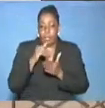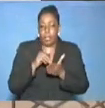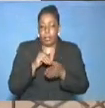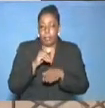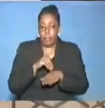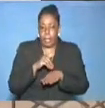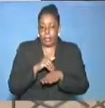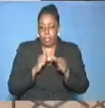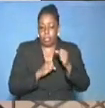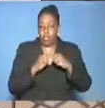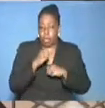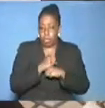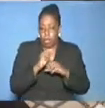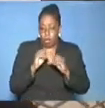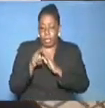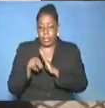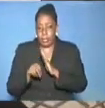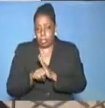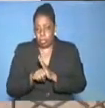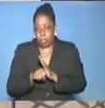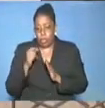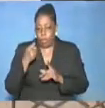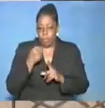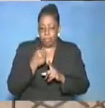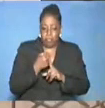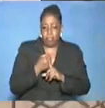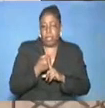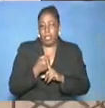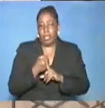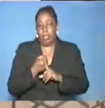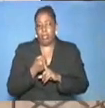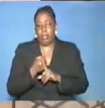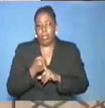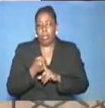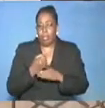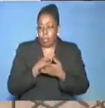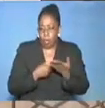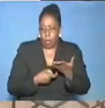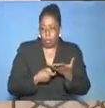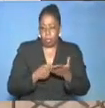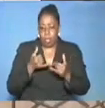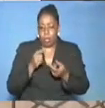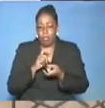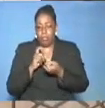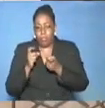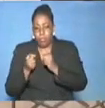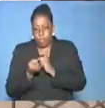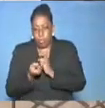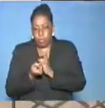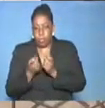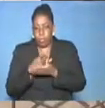the structure of the operation. One of the greatest impacts is costs. How do we make adjustments in our costs